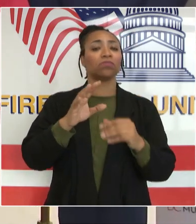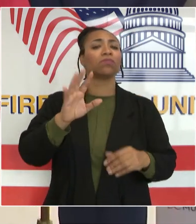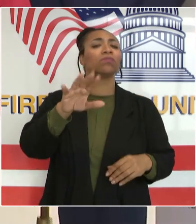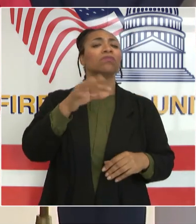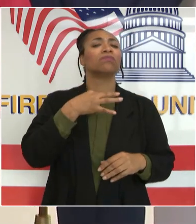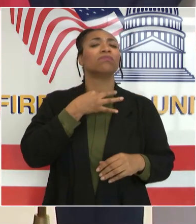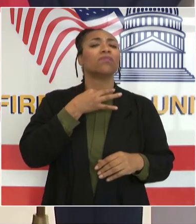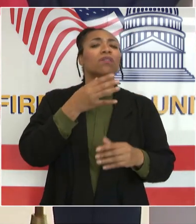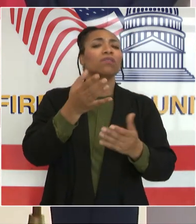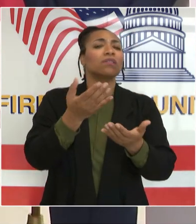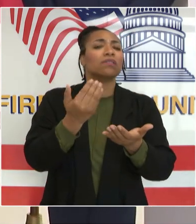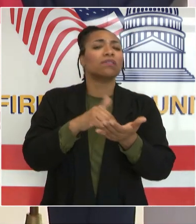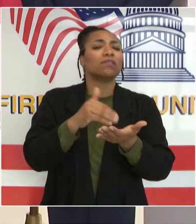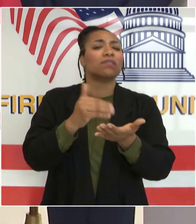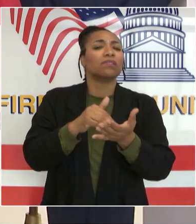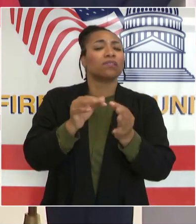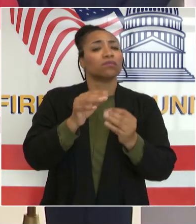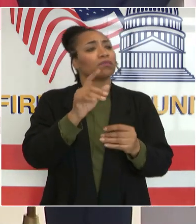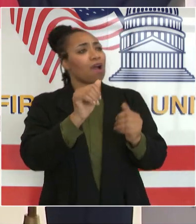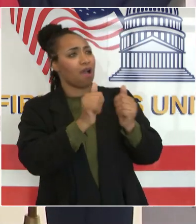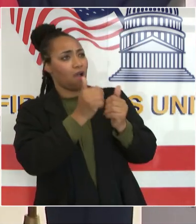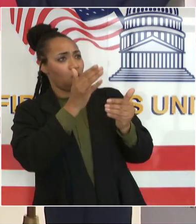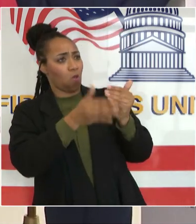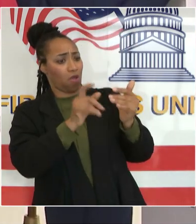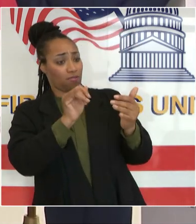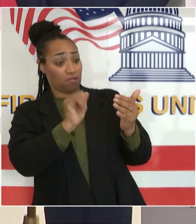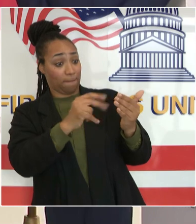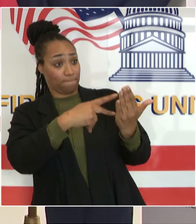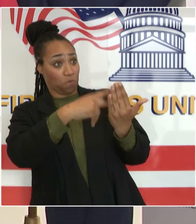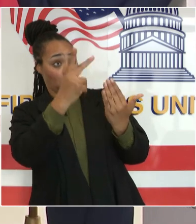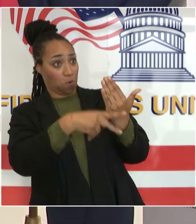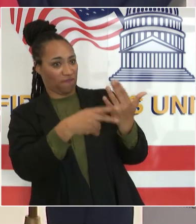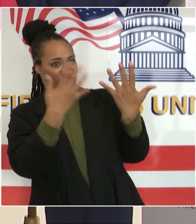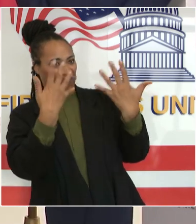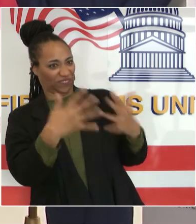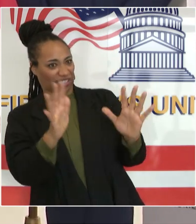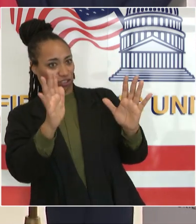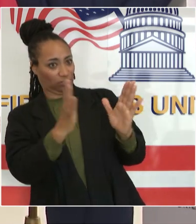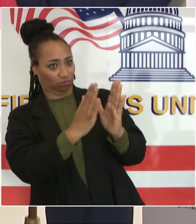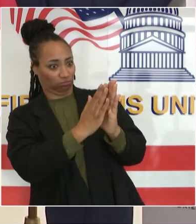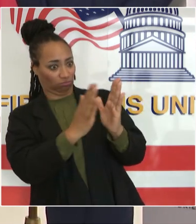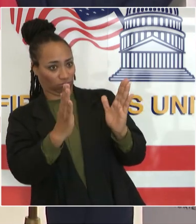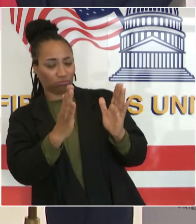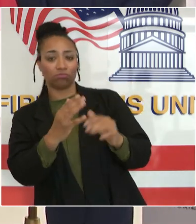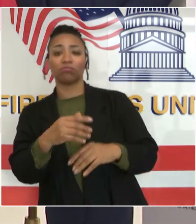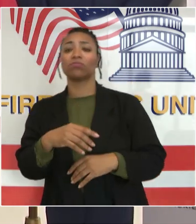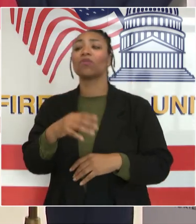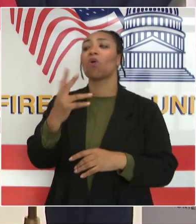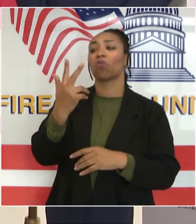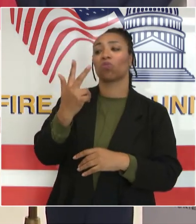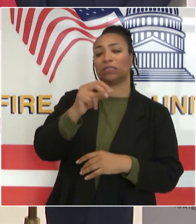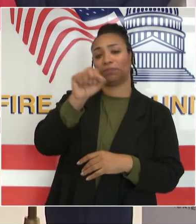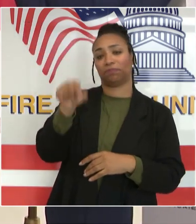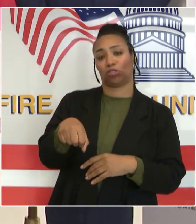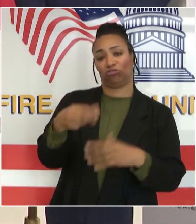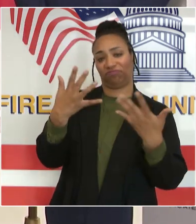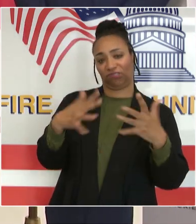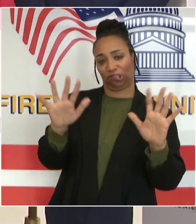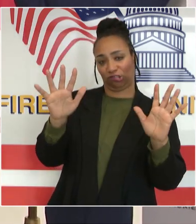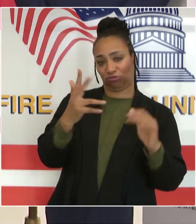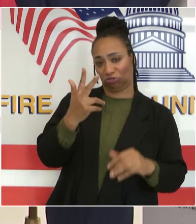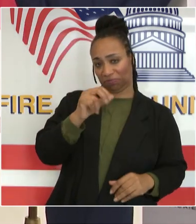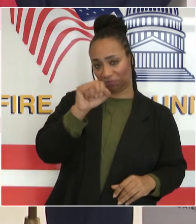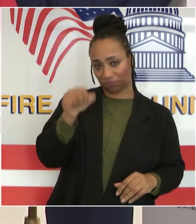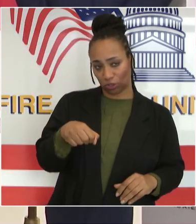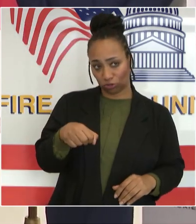complete? So the program will be about 3 semesters long once a student comes in. Each semester is 16